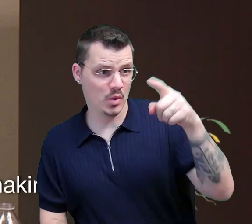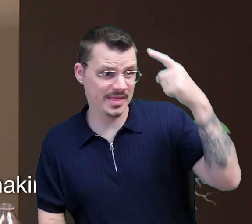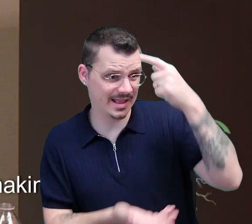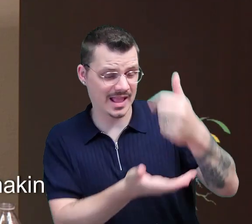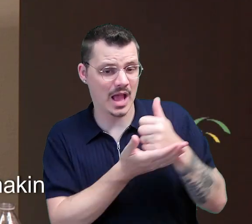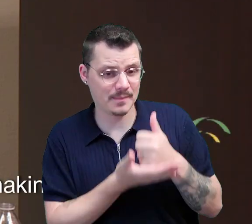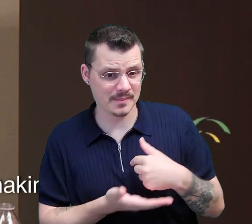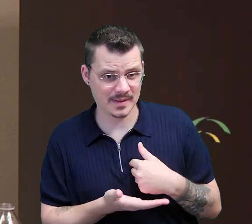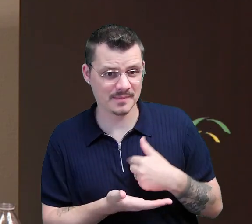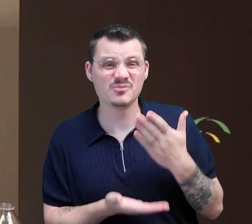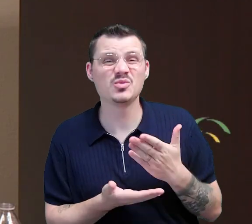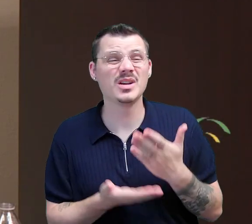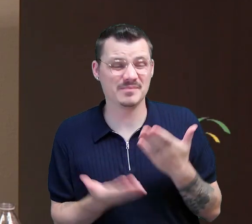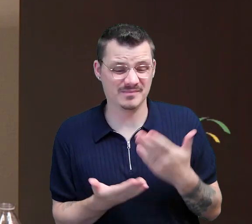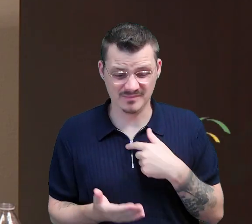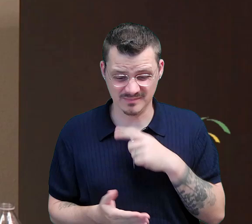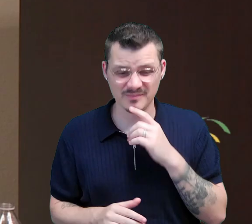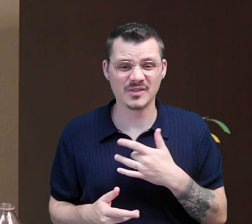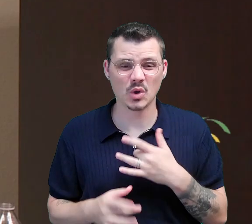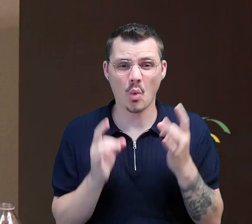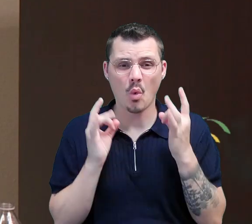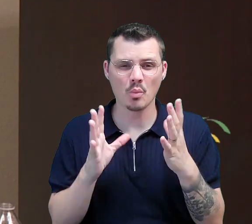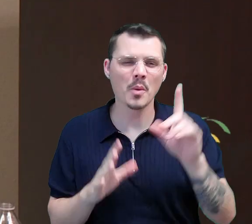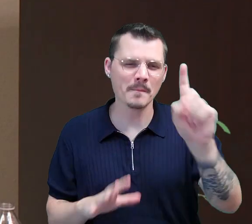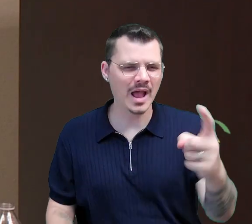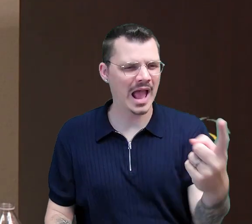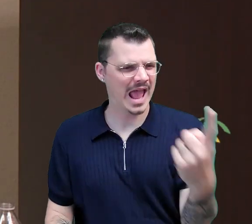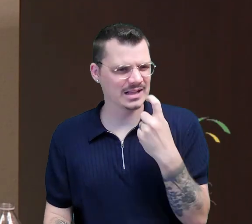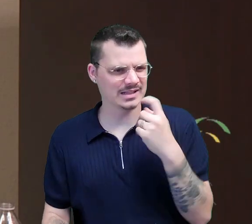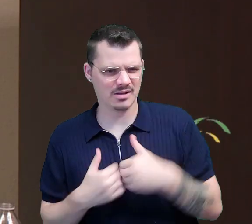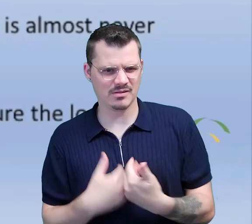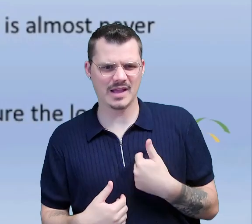helping me may be making me feel horrible. You gotta ask me.